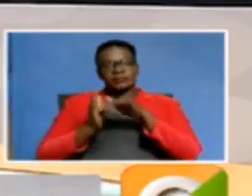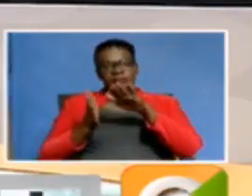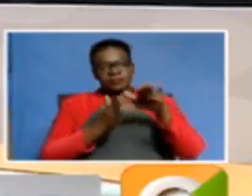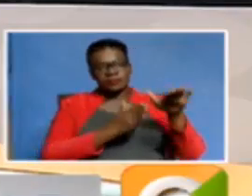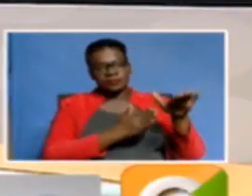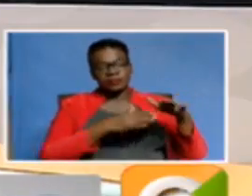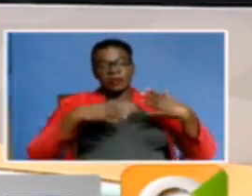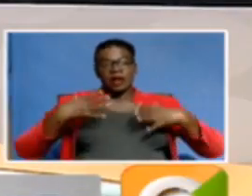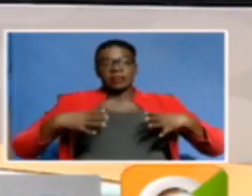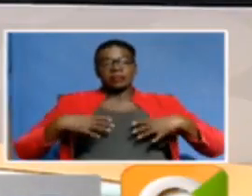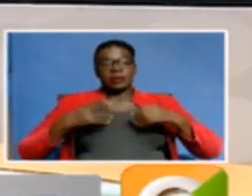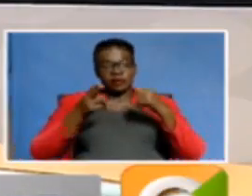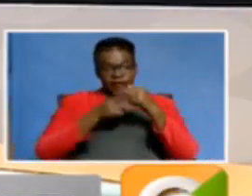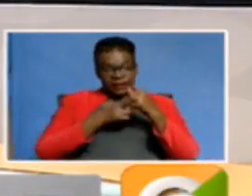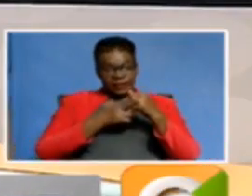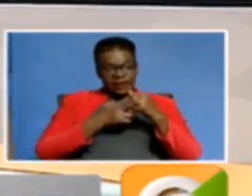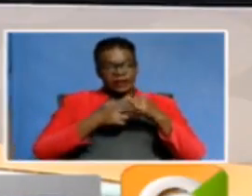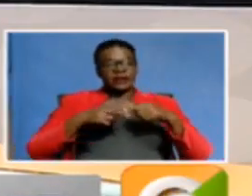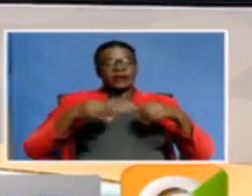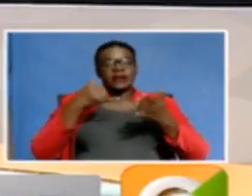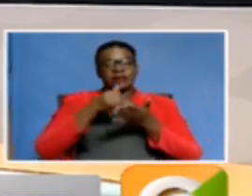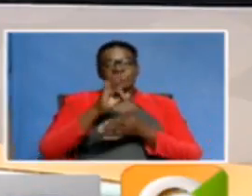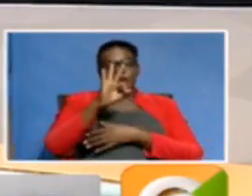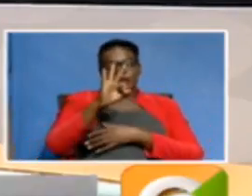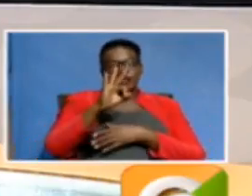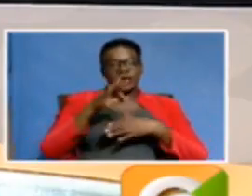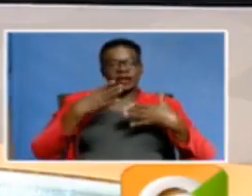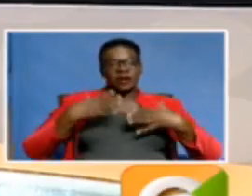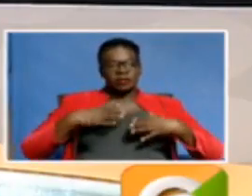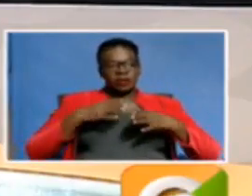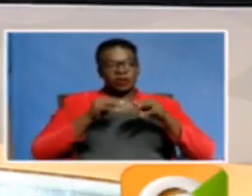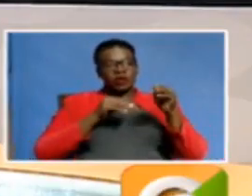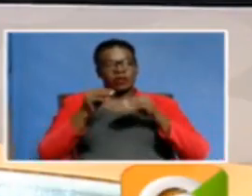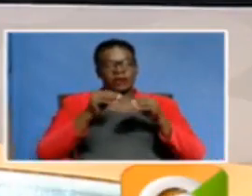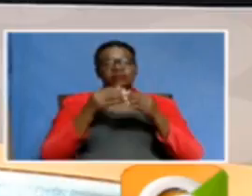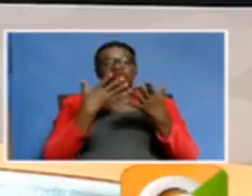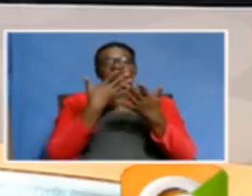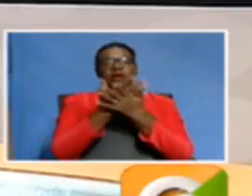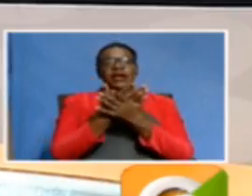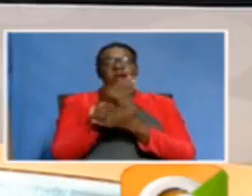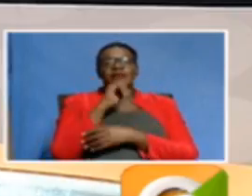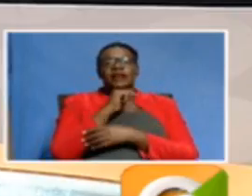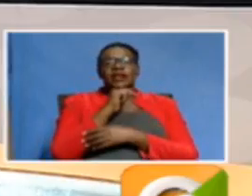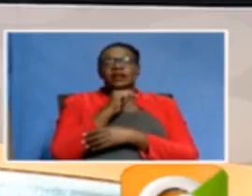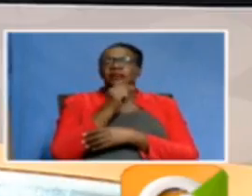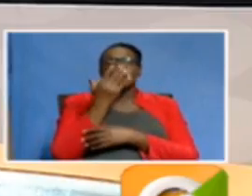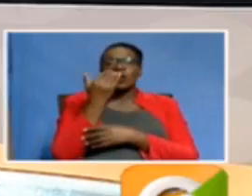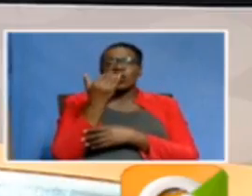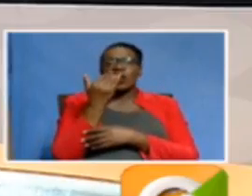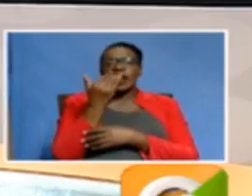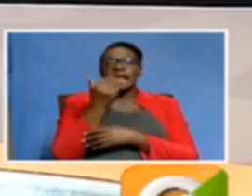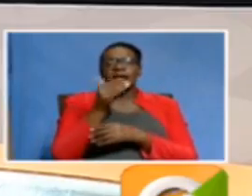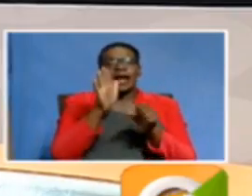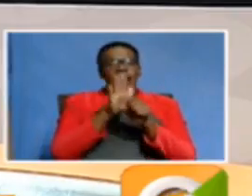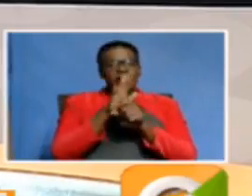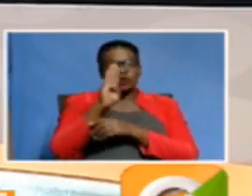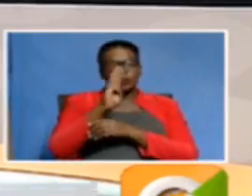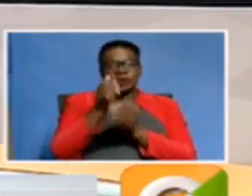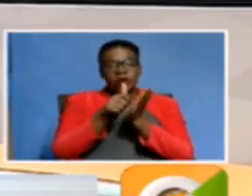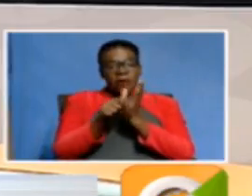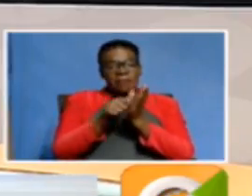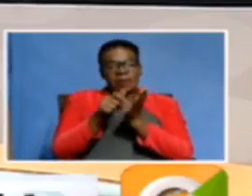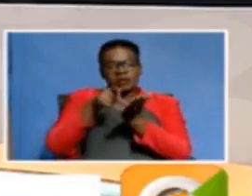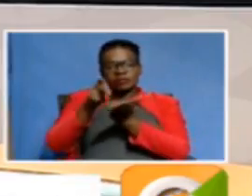Tonight, seven people, among them three silo managers and a trader, are spending the night behind bars in connection with a multi-billion shilling maize